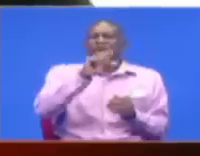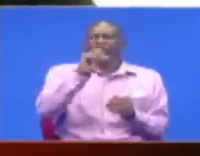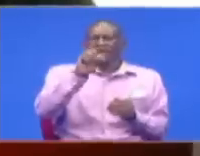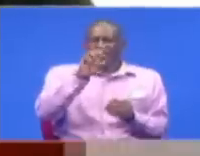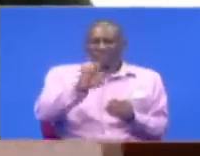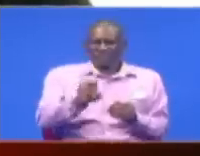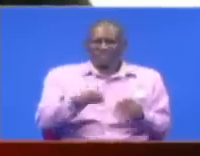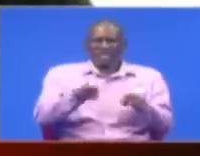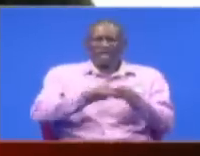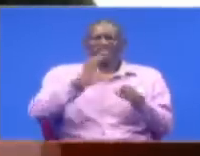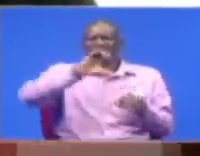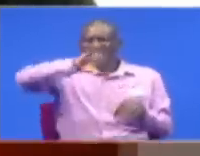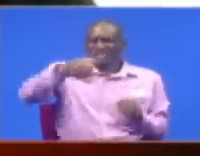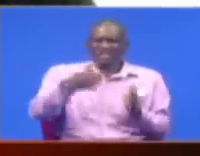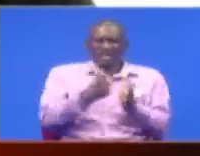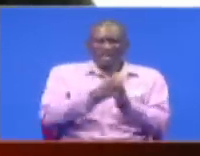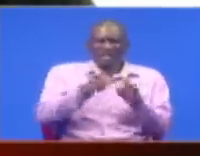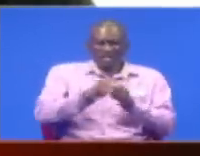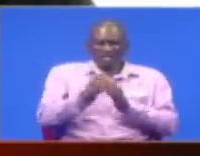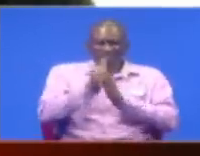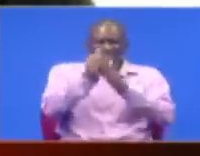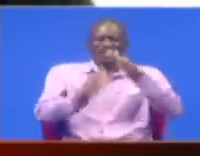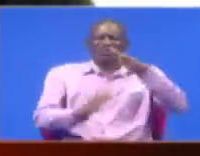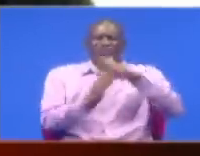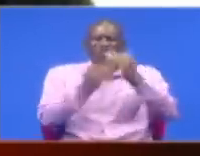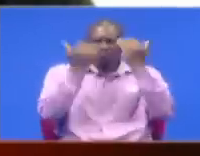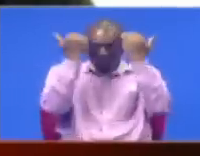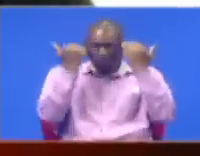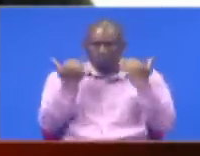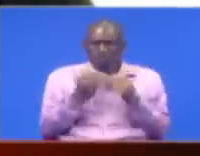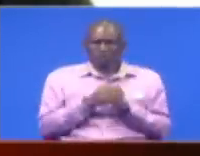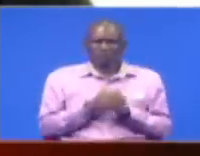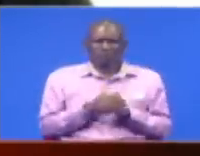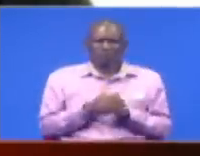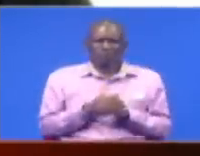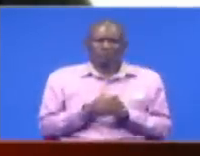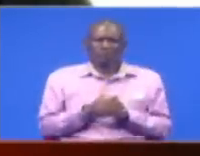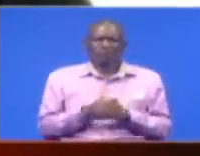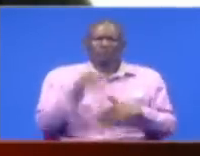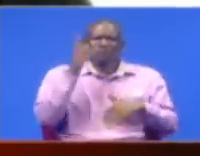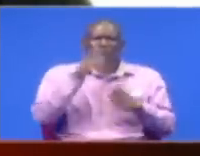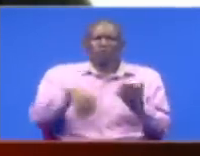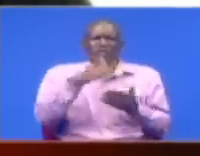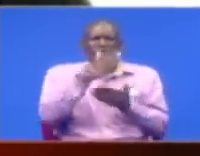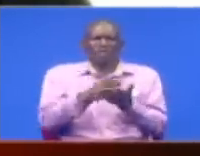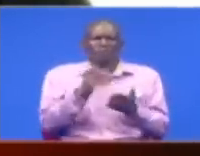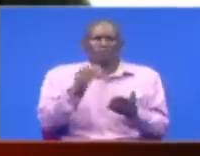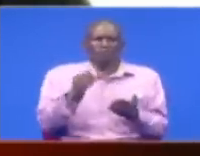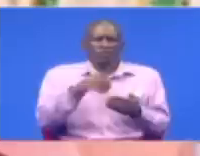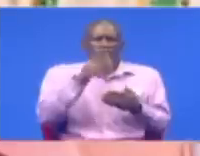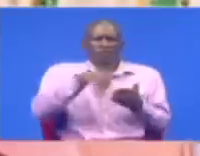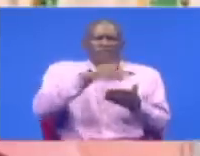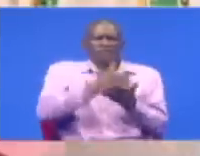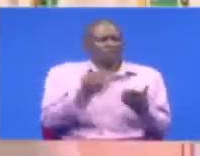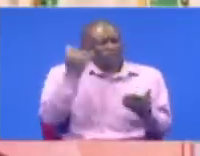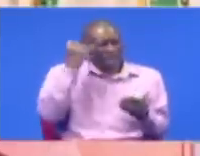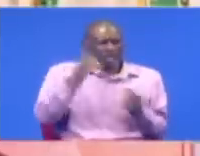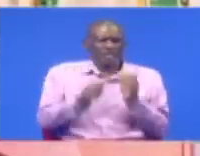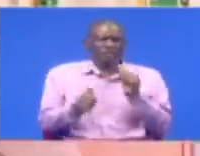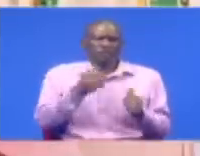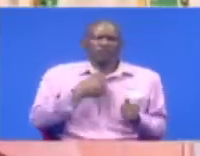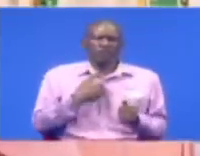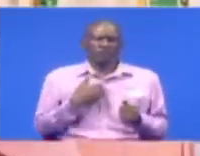As the Chief Justice and leader of the Supreme Court, what are some of the ideas you